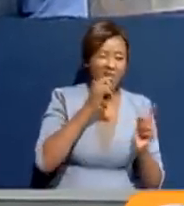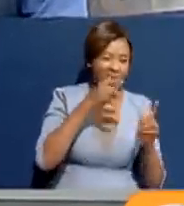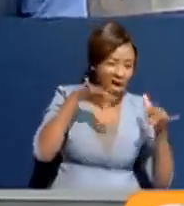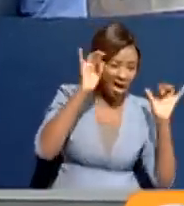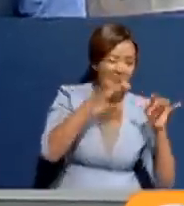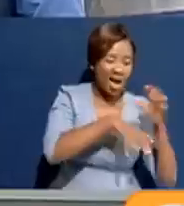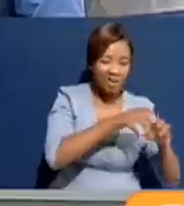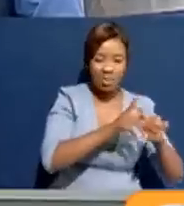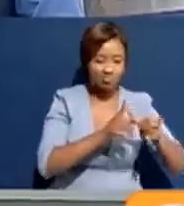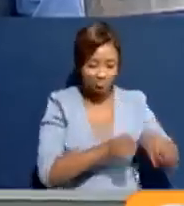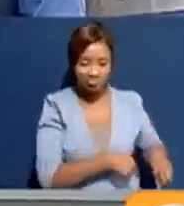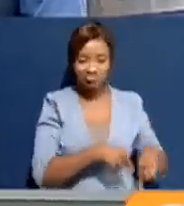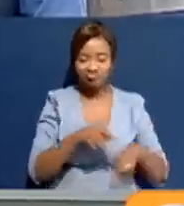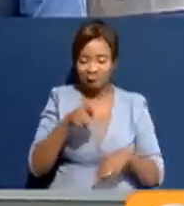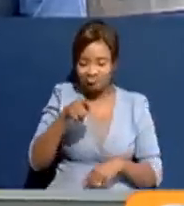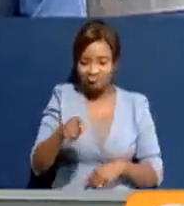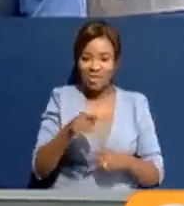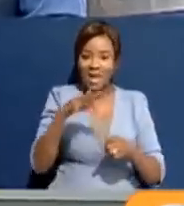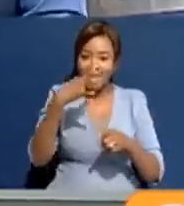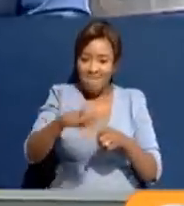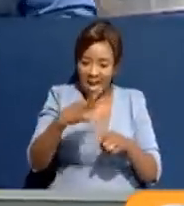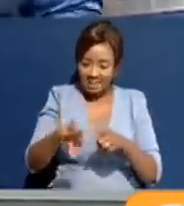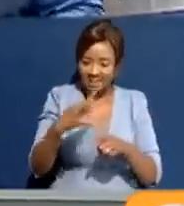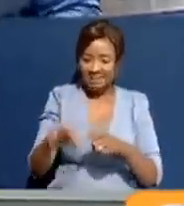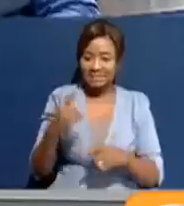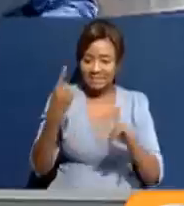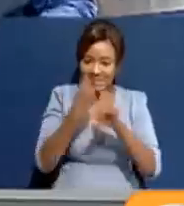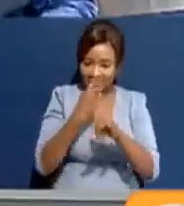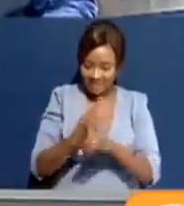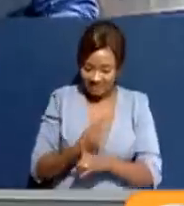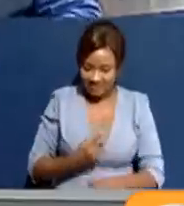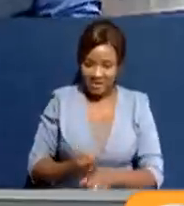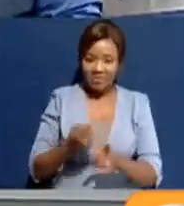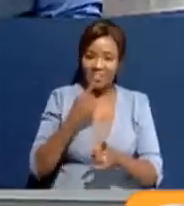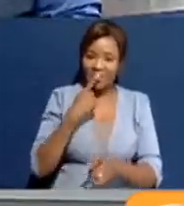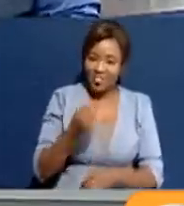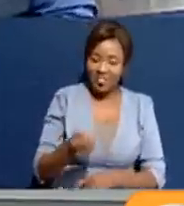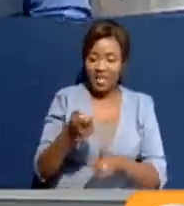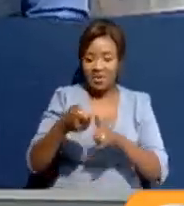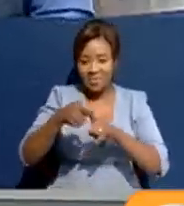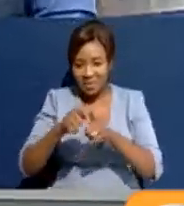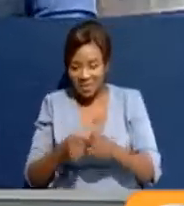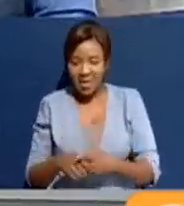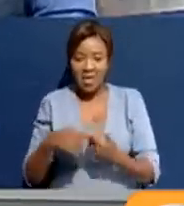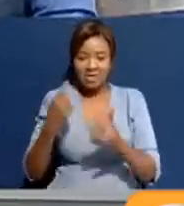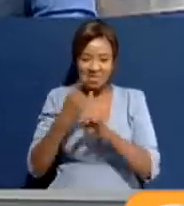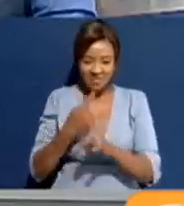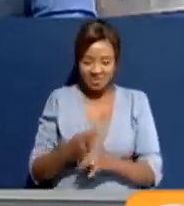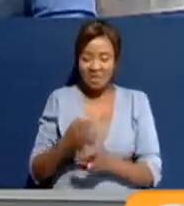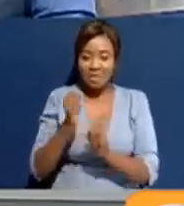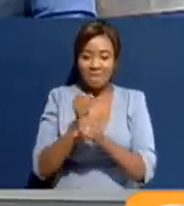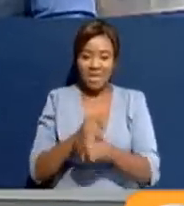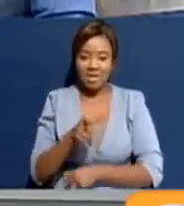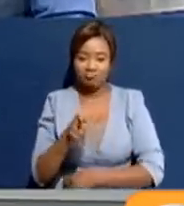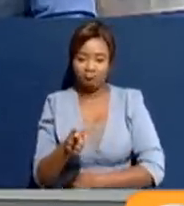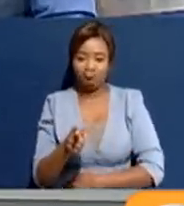meat. Well, they do this by using plant-based ingredients and technology to produce meat. Another technology is the use of